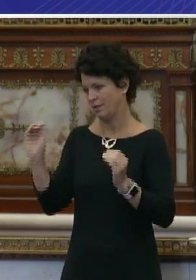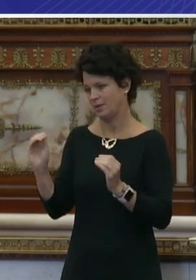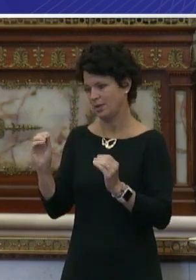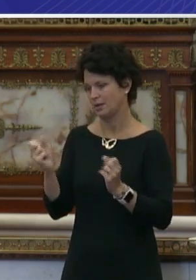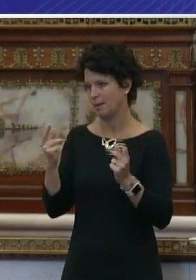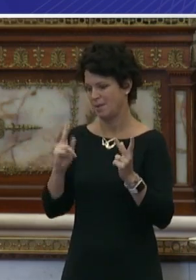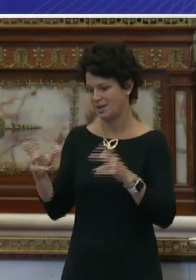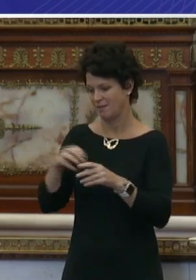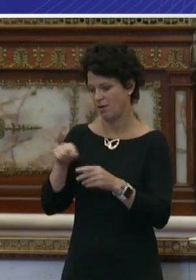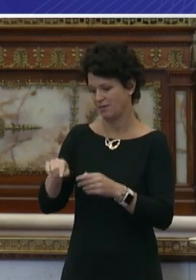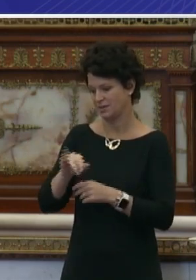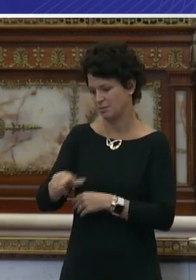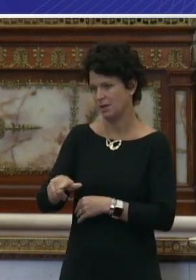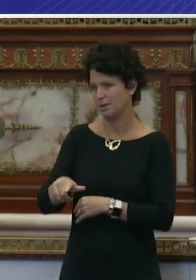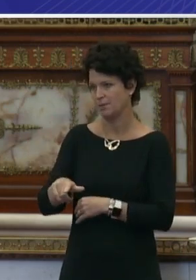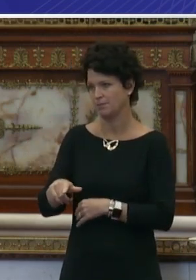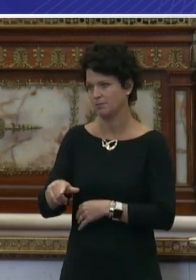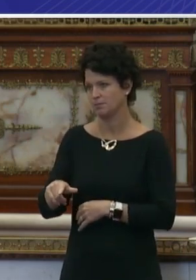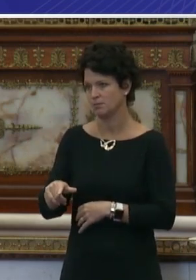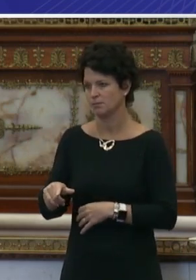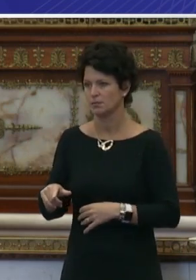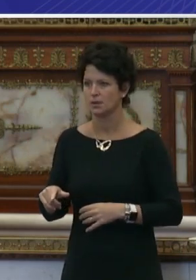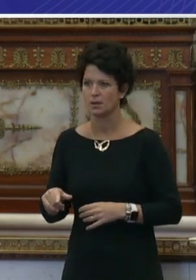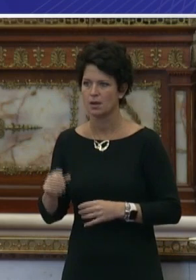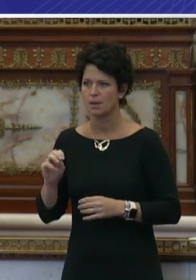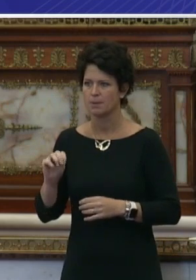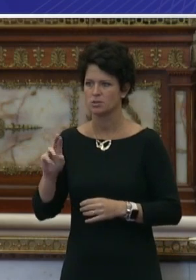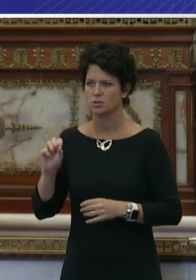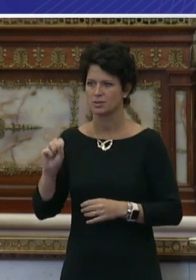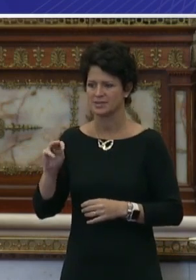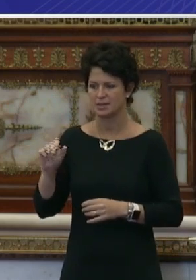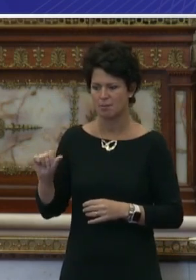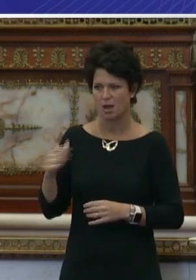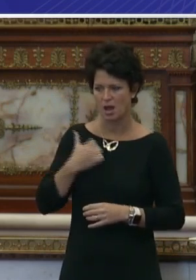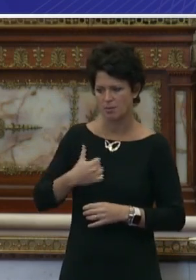that are involved in this bill. I'm sorry, Mr. Seamus, have you,